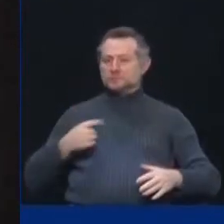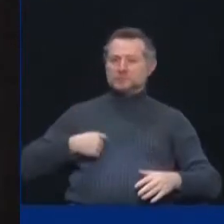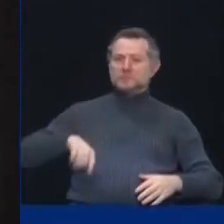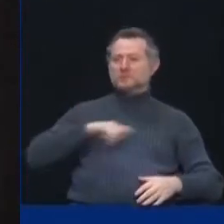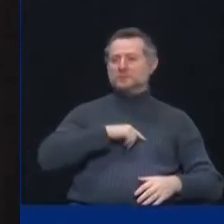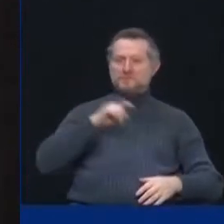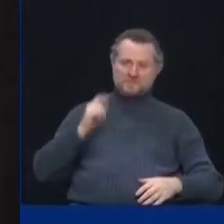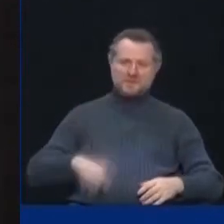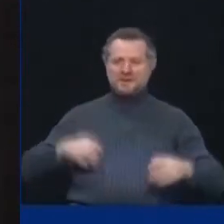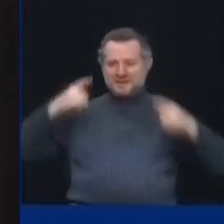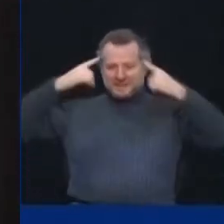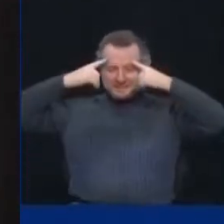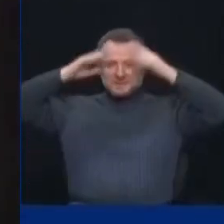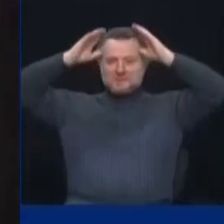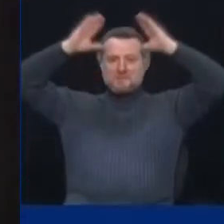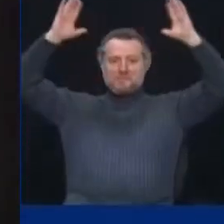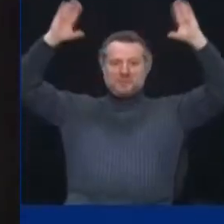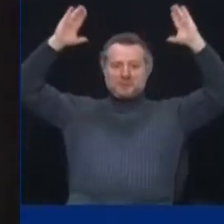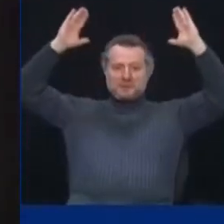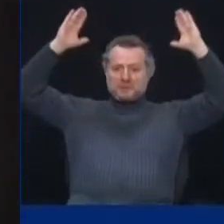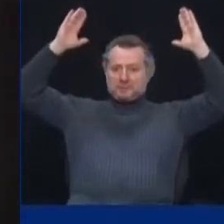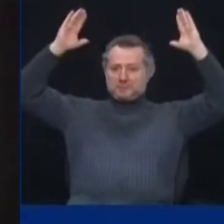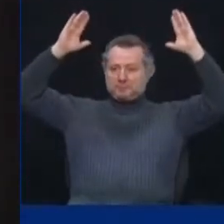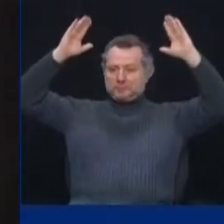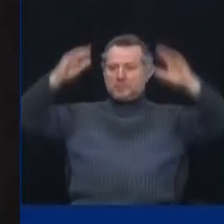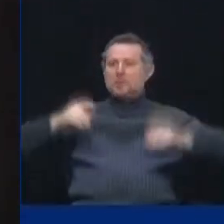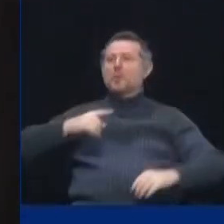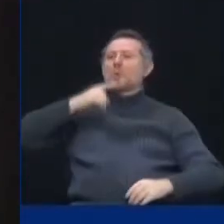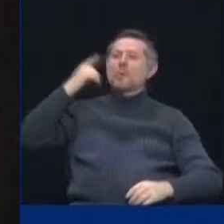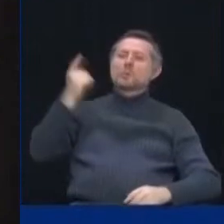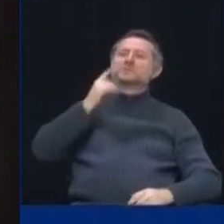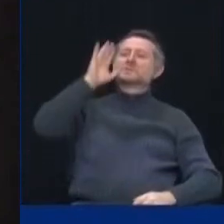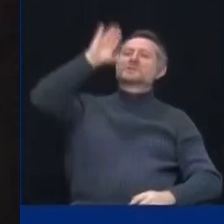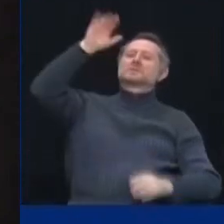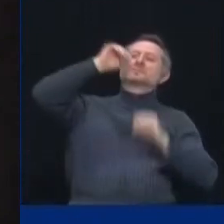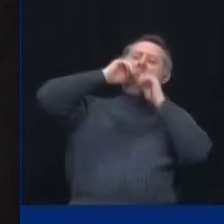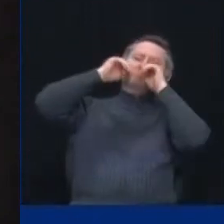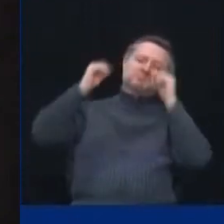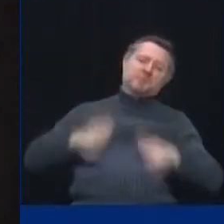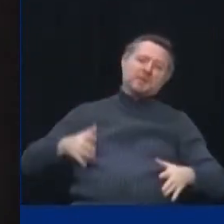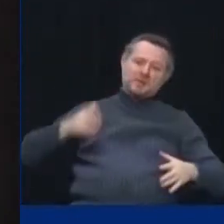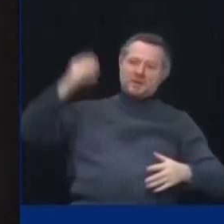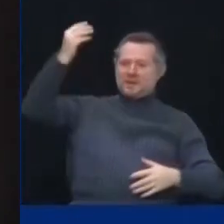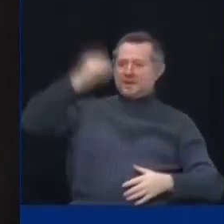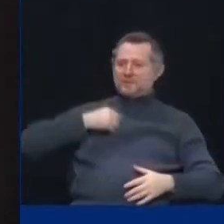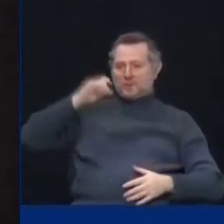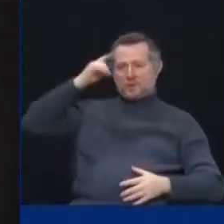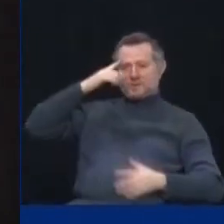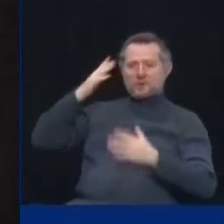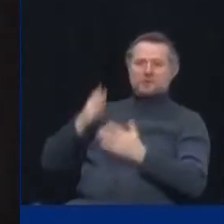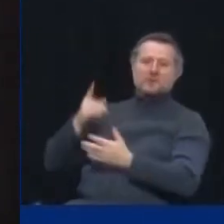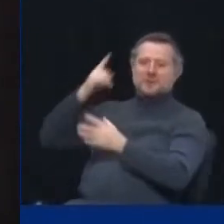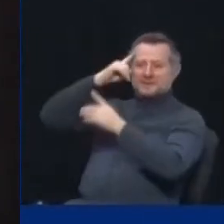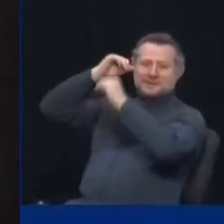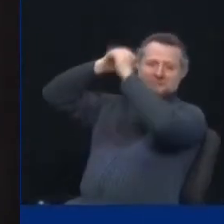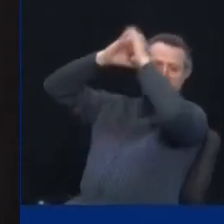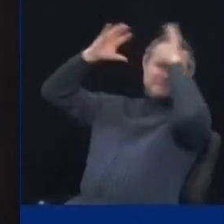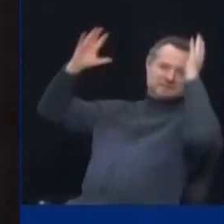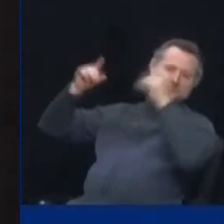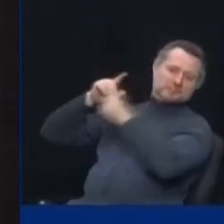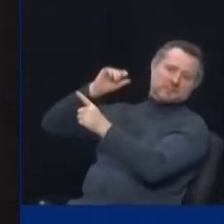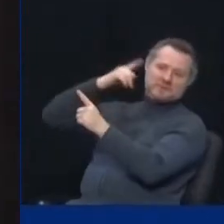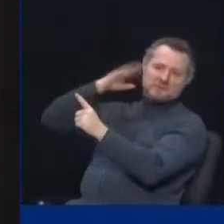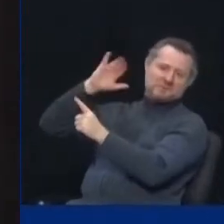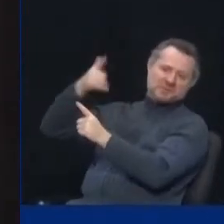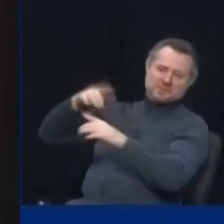And boy, are we blessed to have a governor who thinks big, is making this happen. And Mr. Governor,